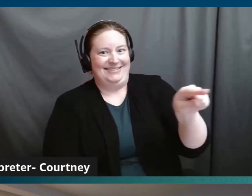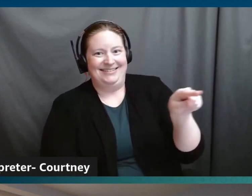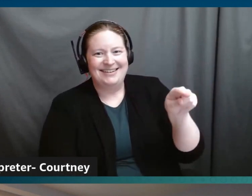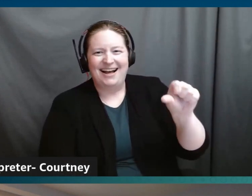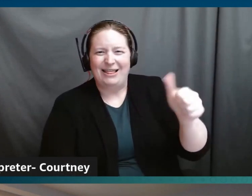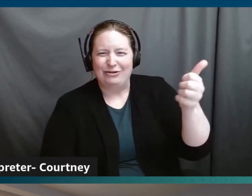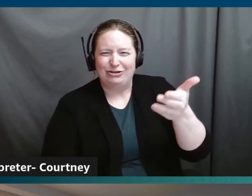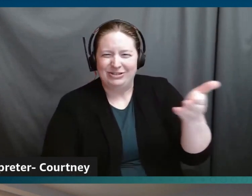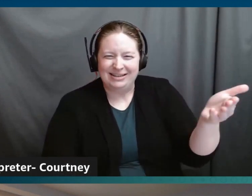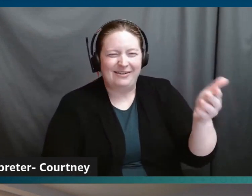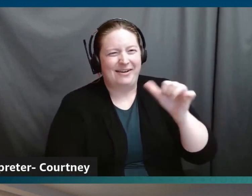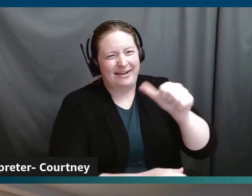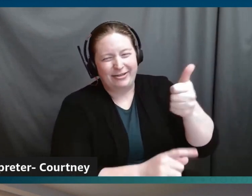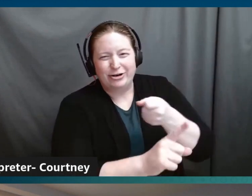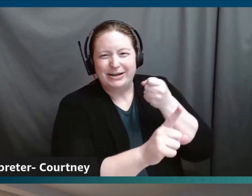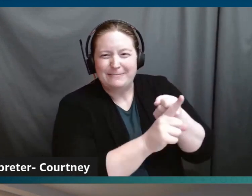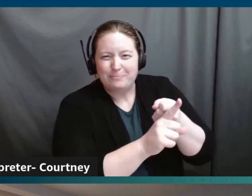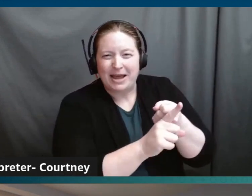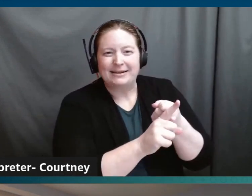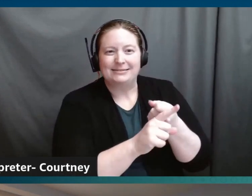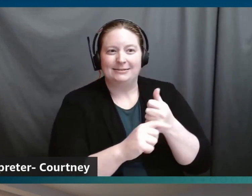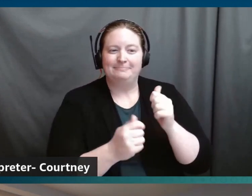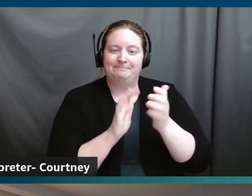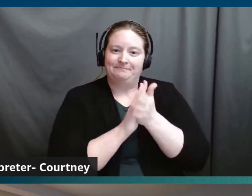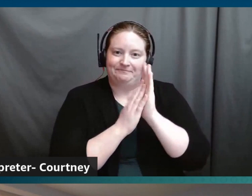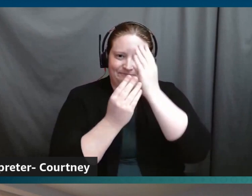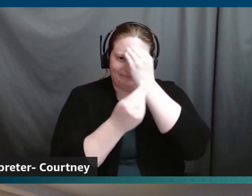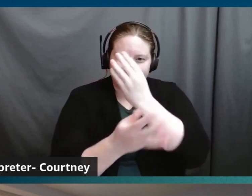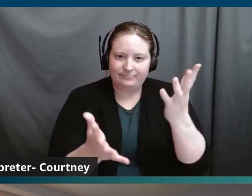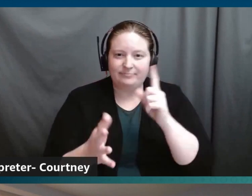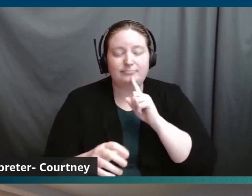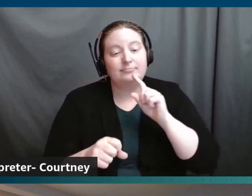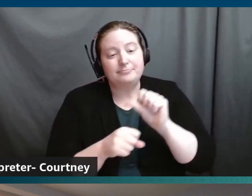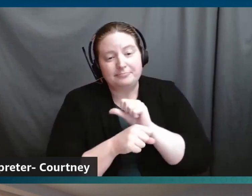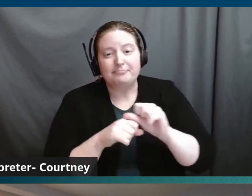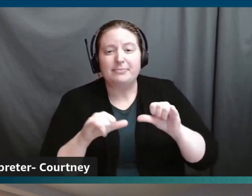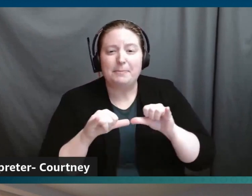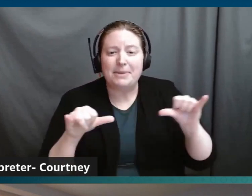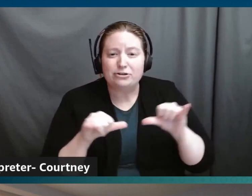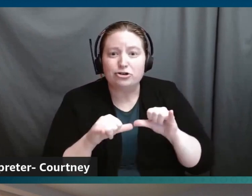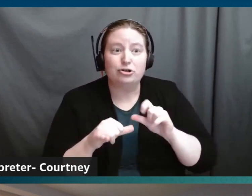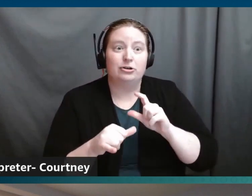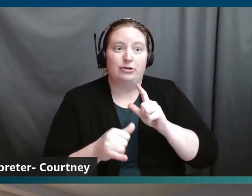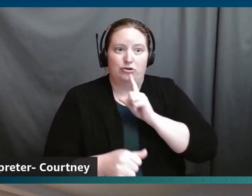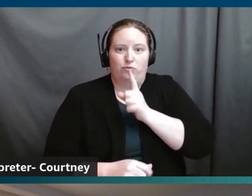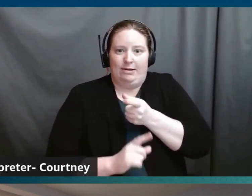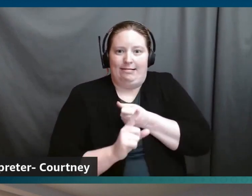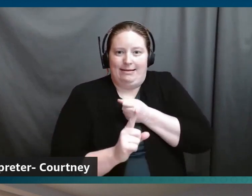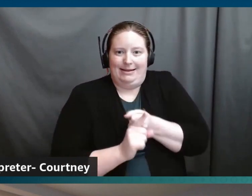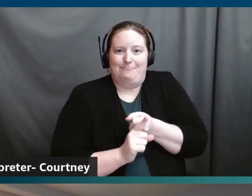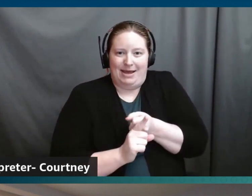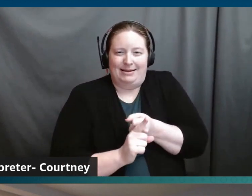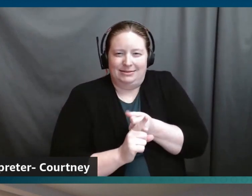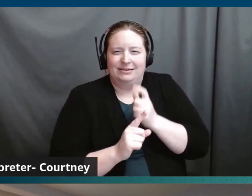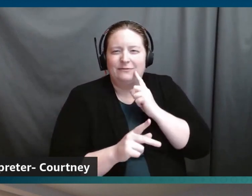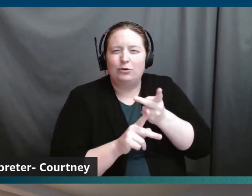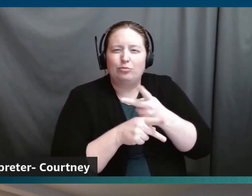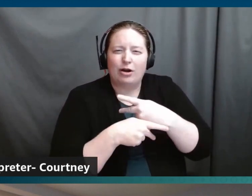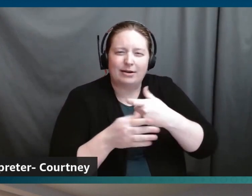the economy so we can actually measure the impact of those externalities on product pricing